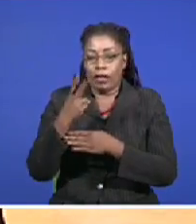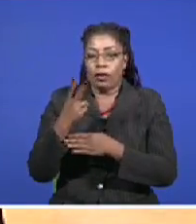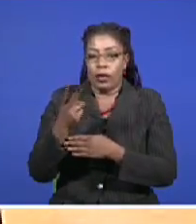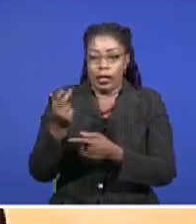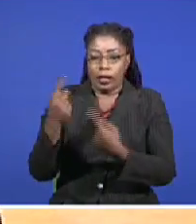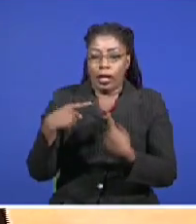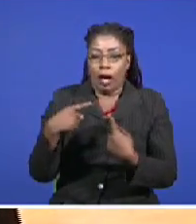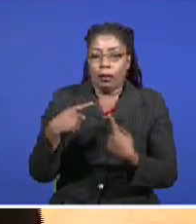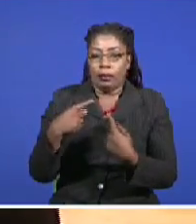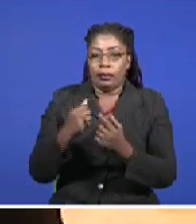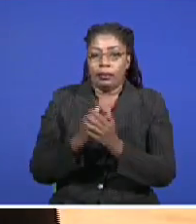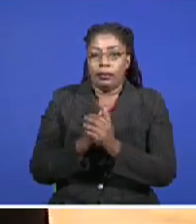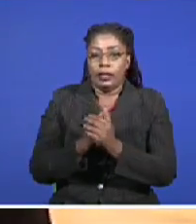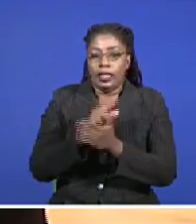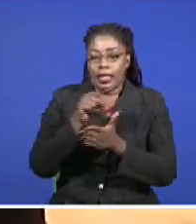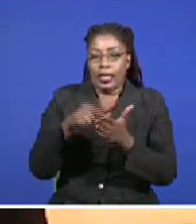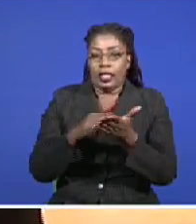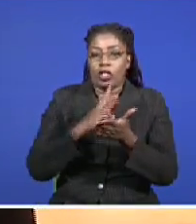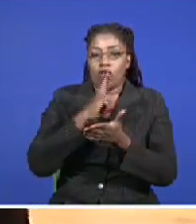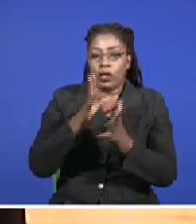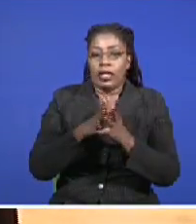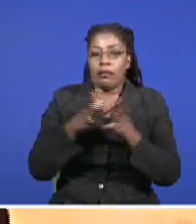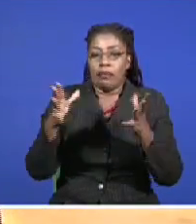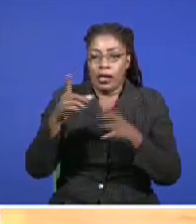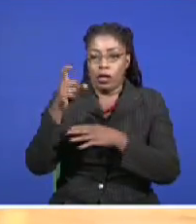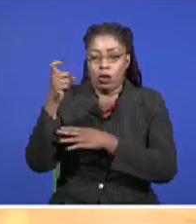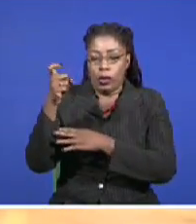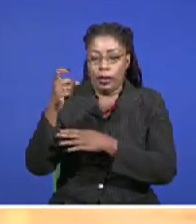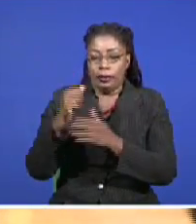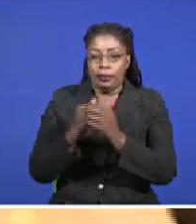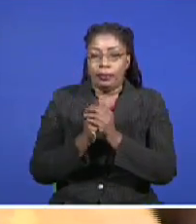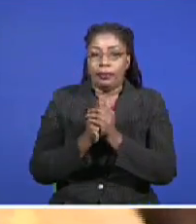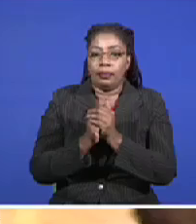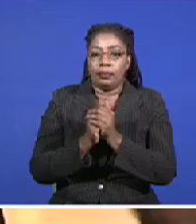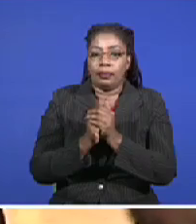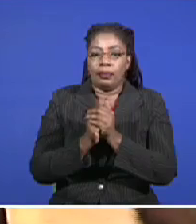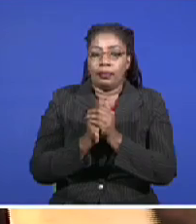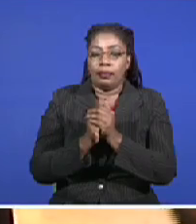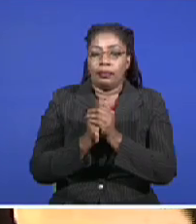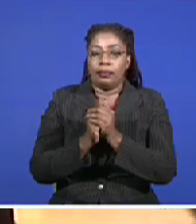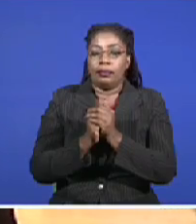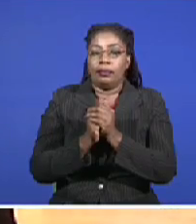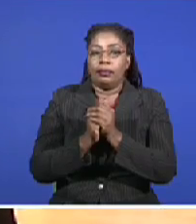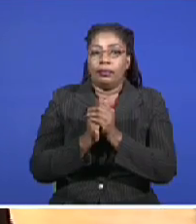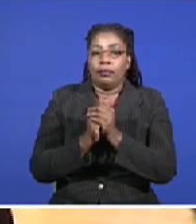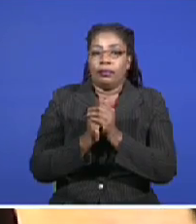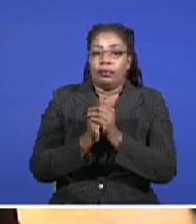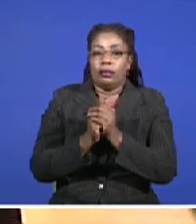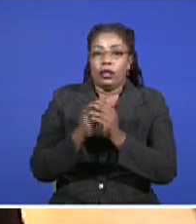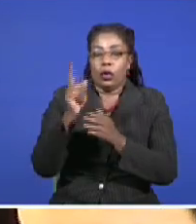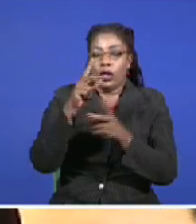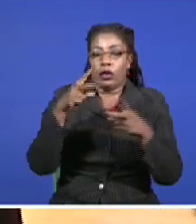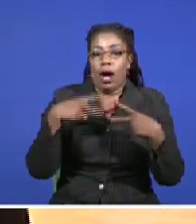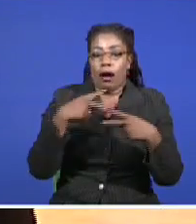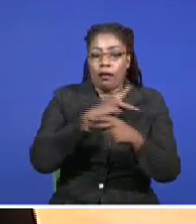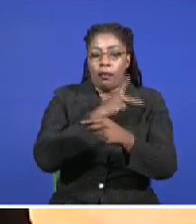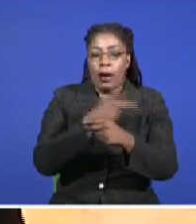to come out to this window, because this is a really, really big window, a central basket. But you have perennial powerhouses like